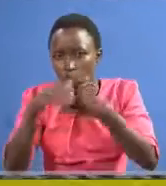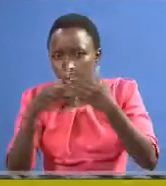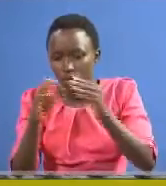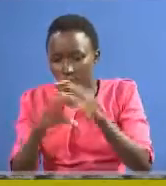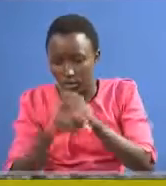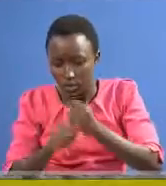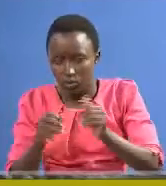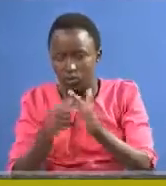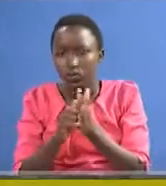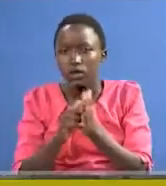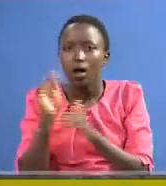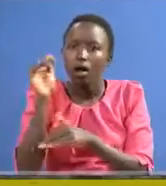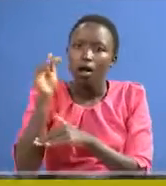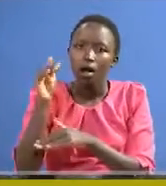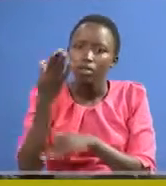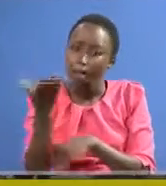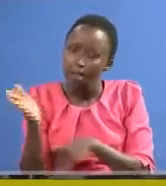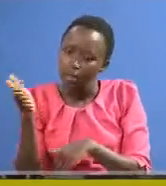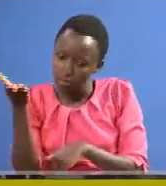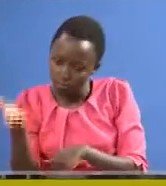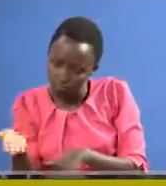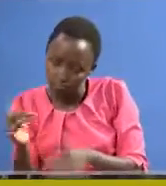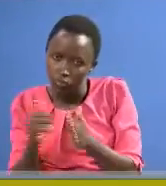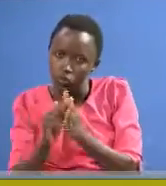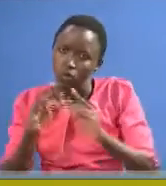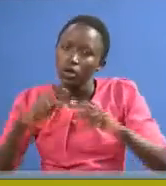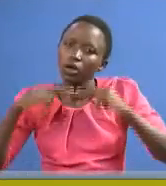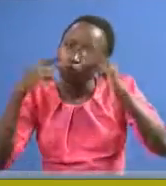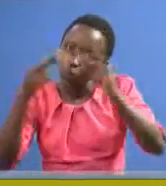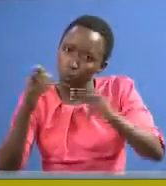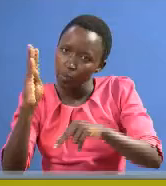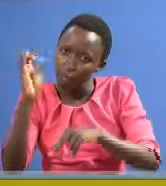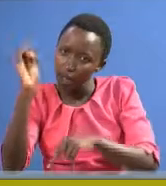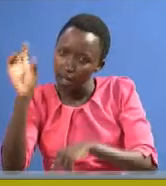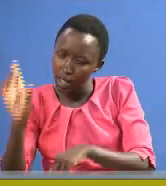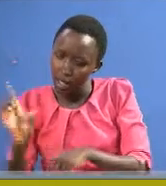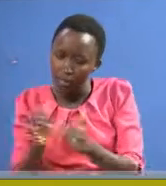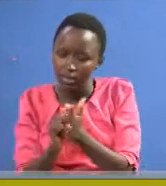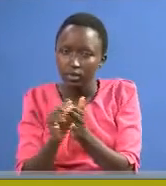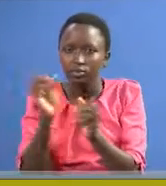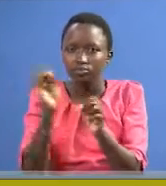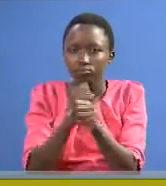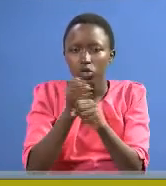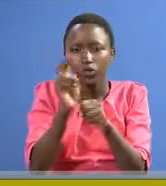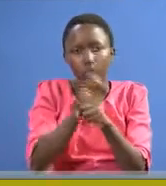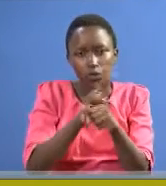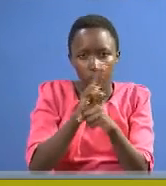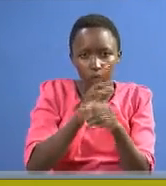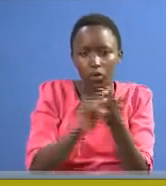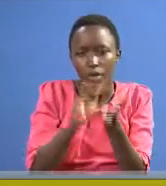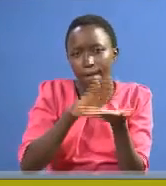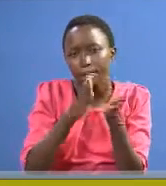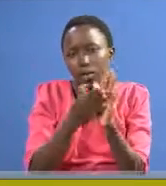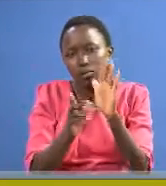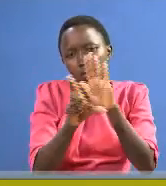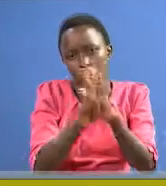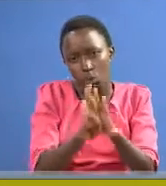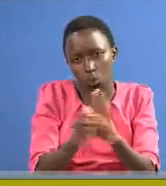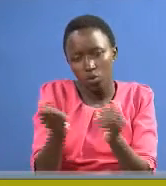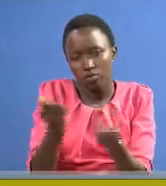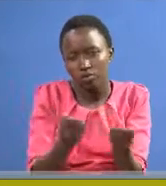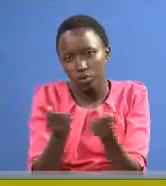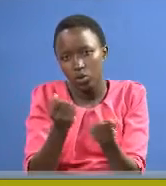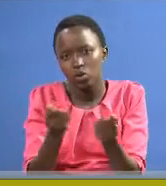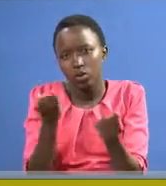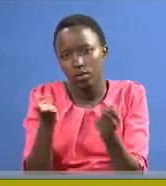teknolojia hii wanawasihi wabunge humu nchini kupendekeza mswada utakaofanya utumizi wa Microdot kuwa sheria katika sekta ya magari